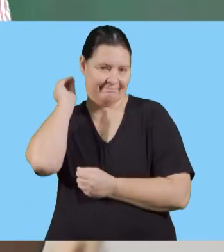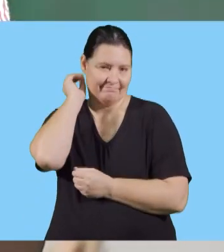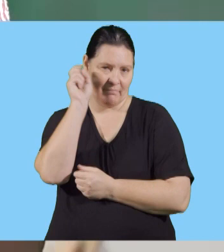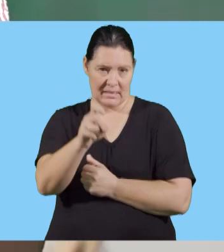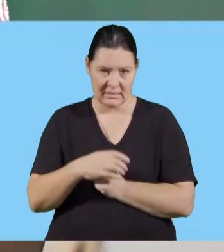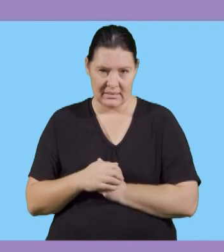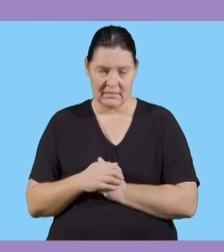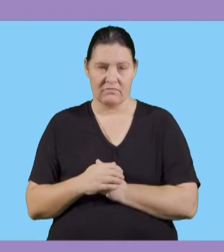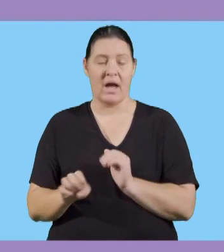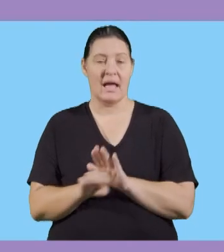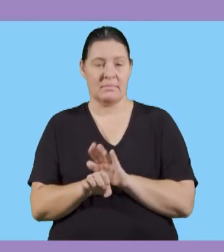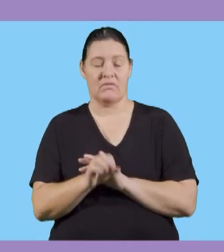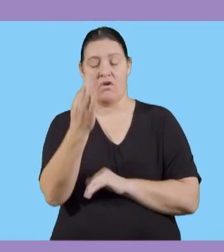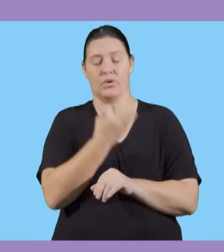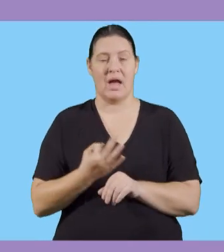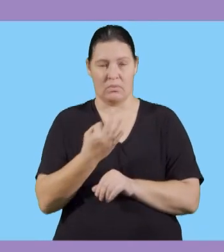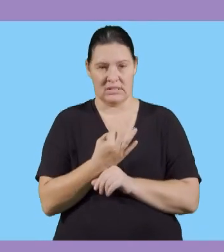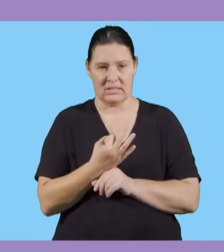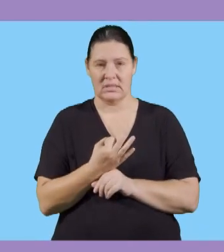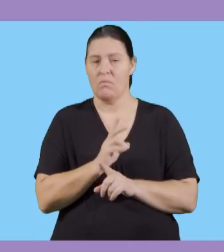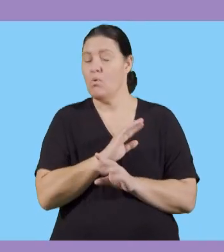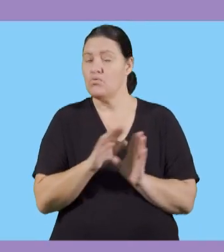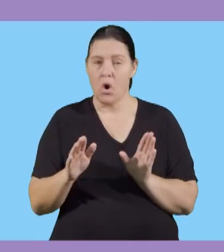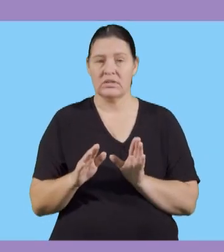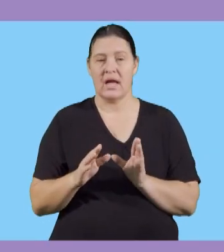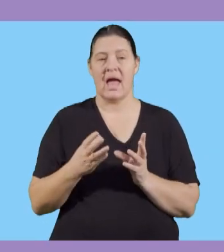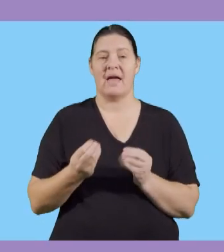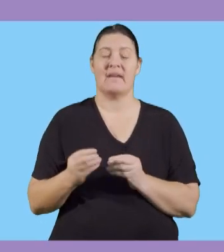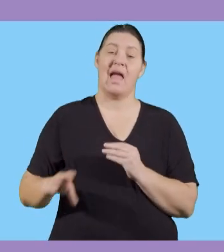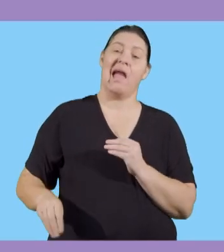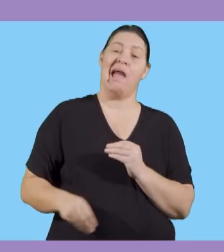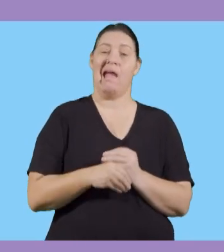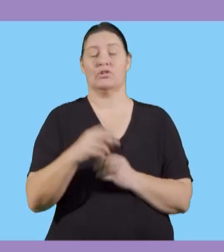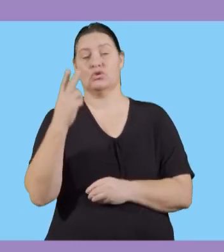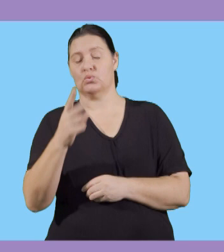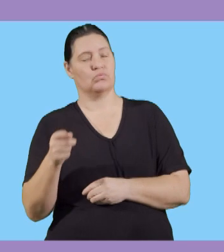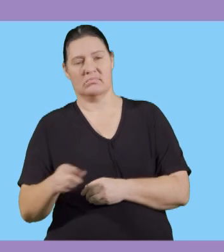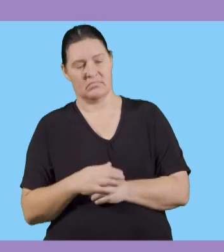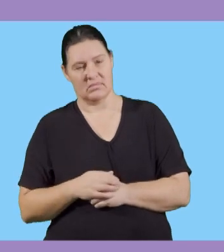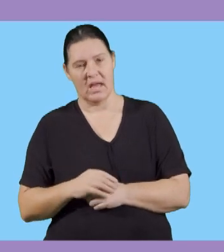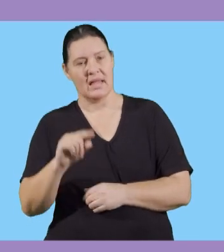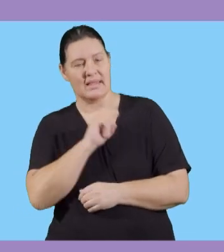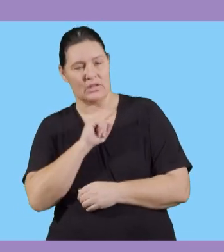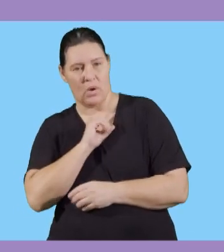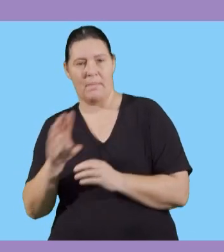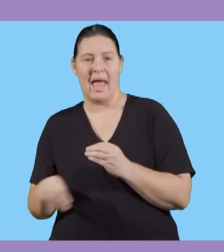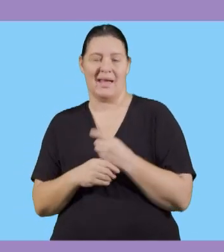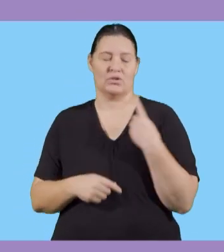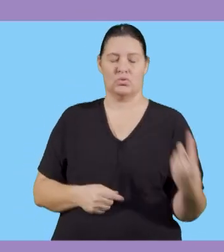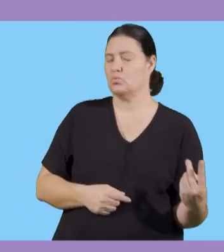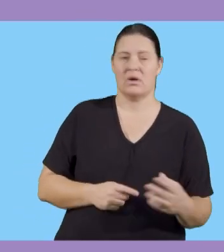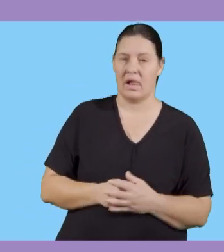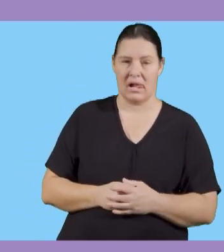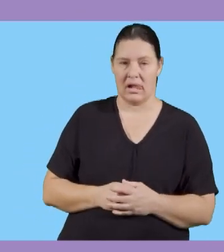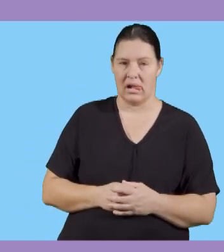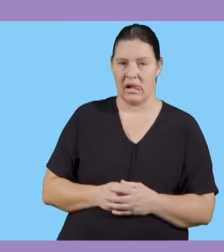So for example, for 3 hours, it's not going to be that I added 2 here, therefore I must add 2 there as well. That